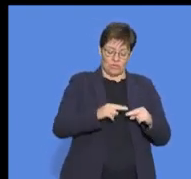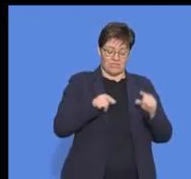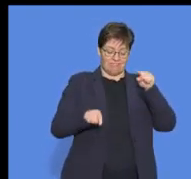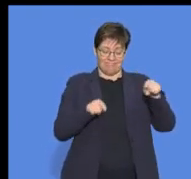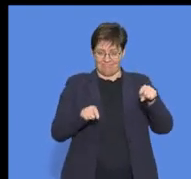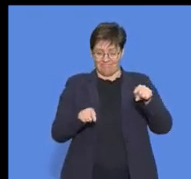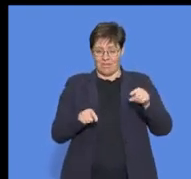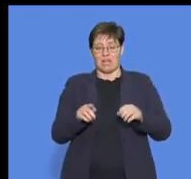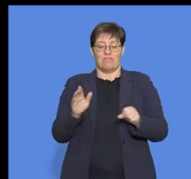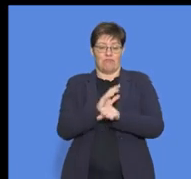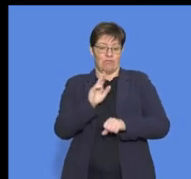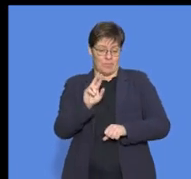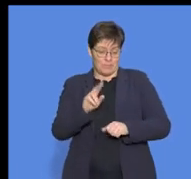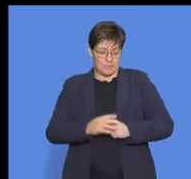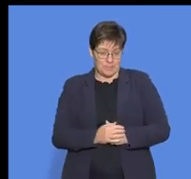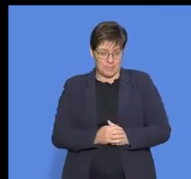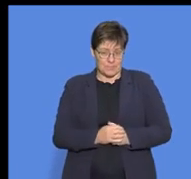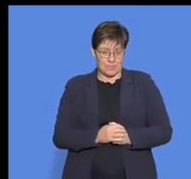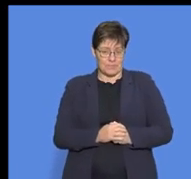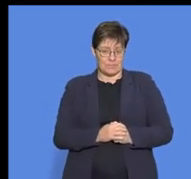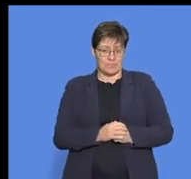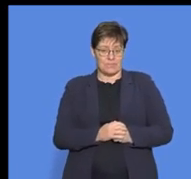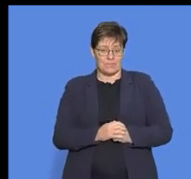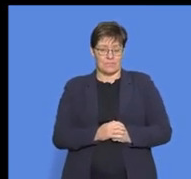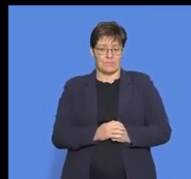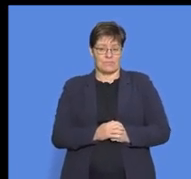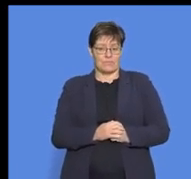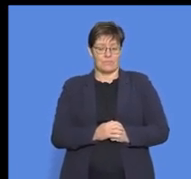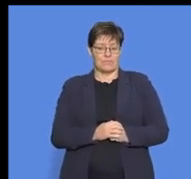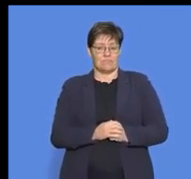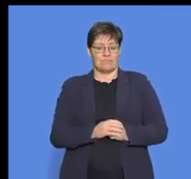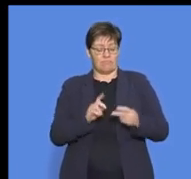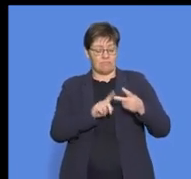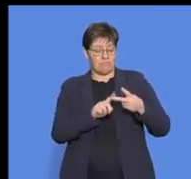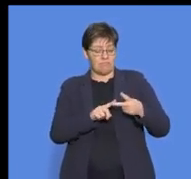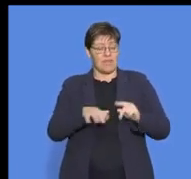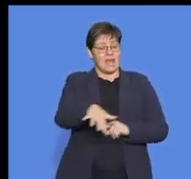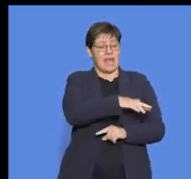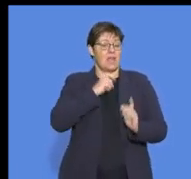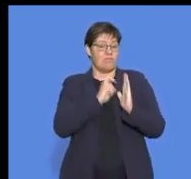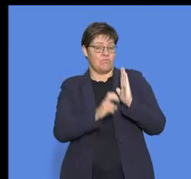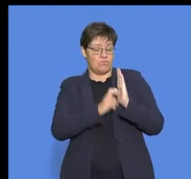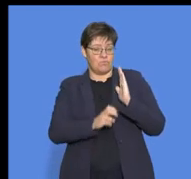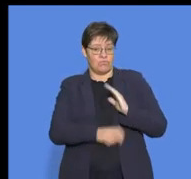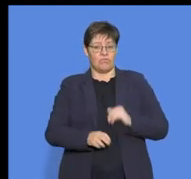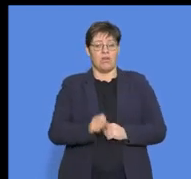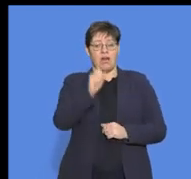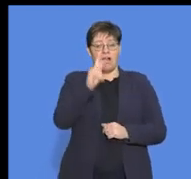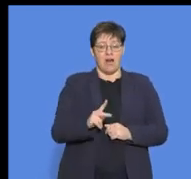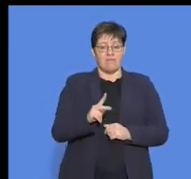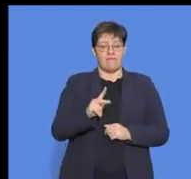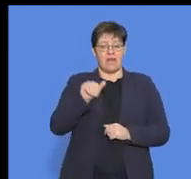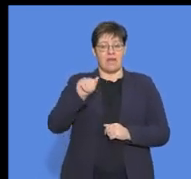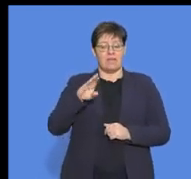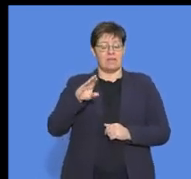have the shortest of the two sides given. Okay, our area rule, half